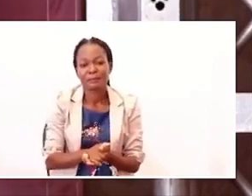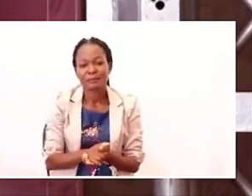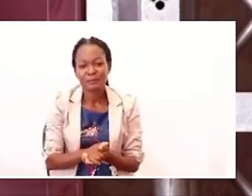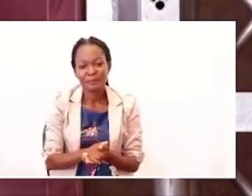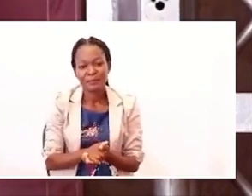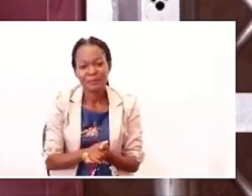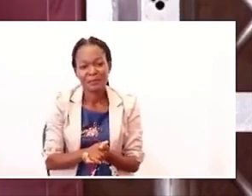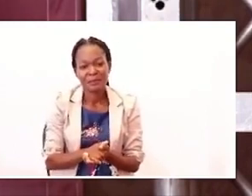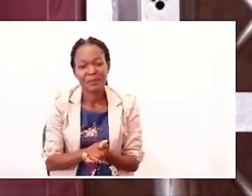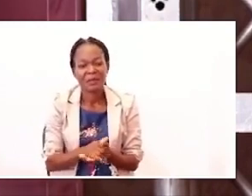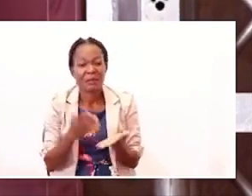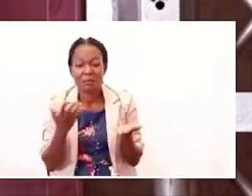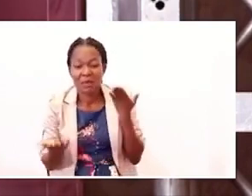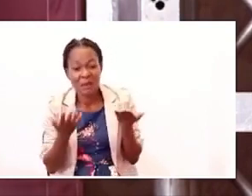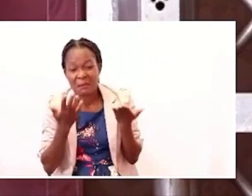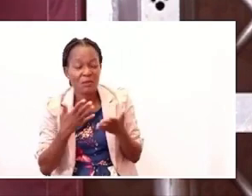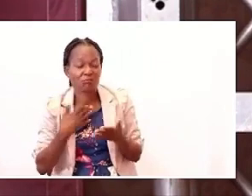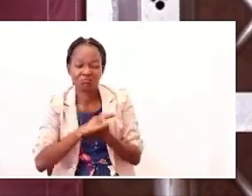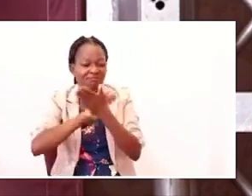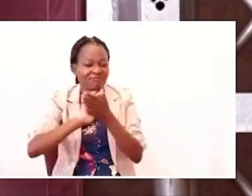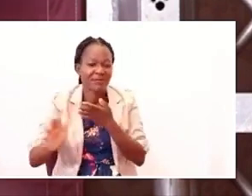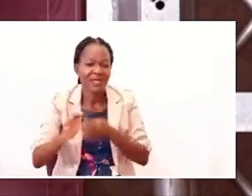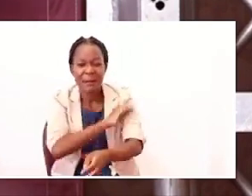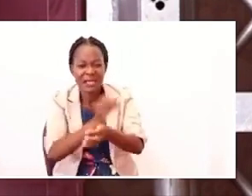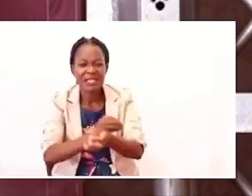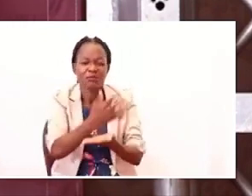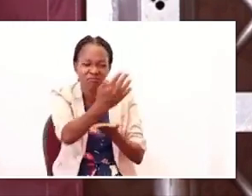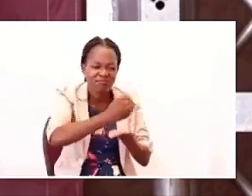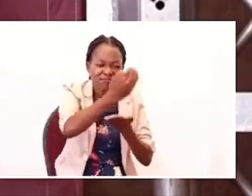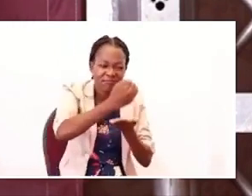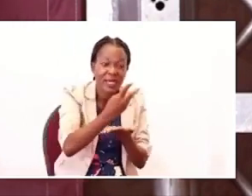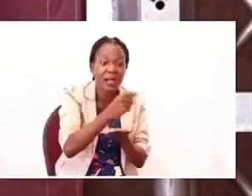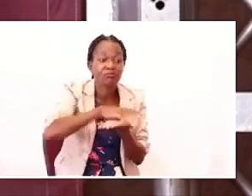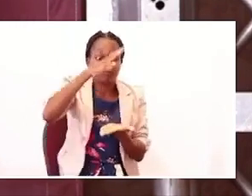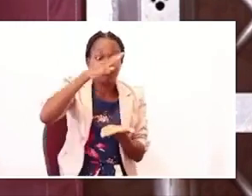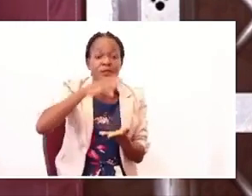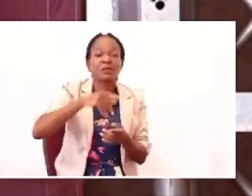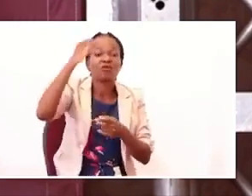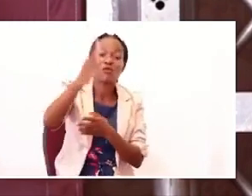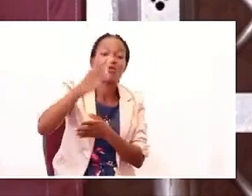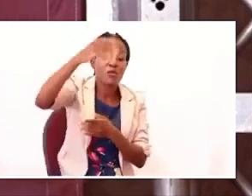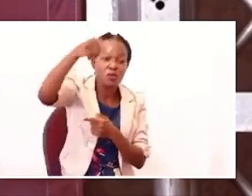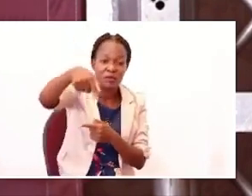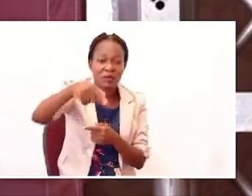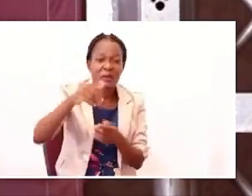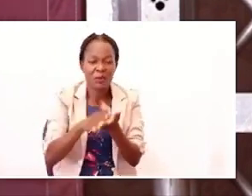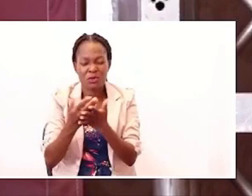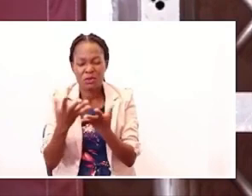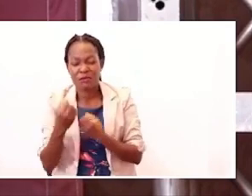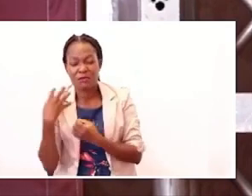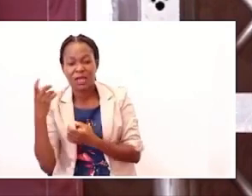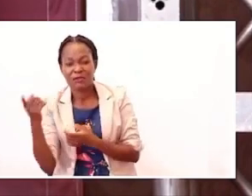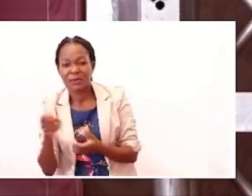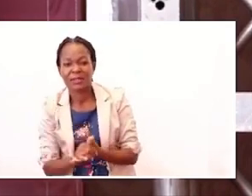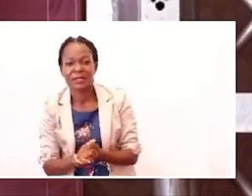we perhaps do not have the capacity to generate surpluses in future periods. If you have governments that are